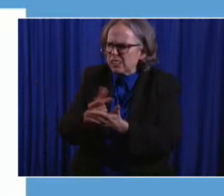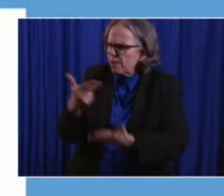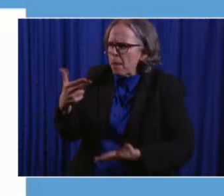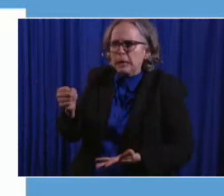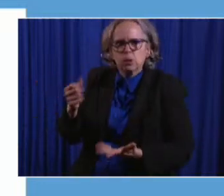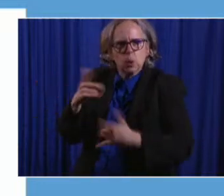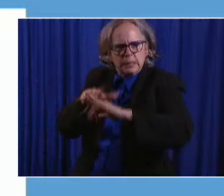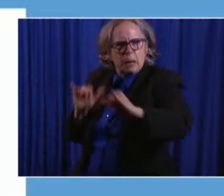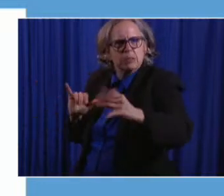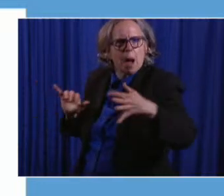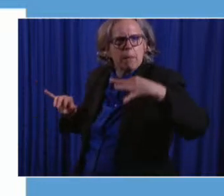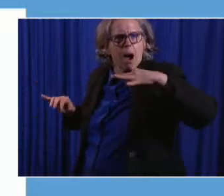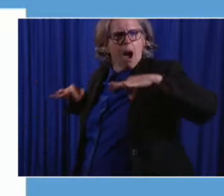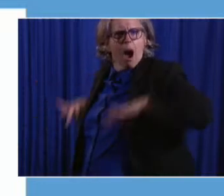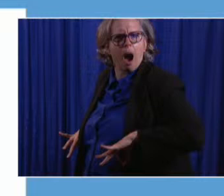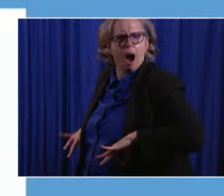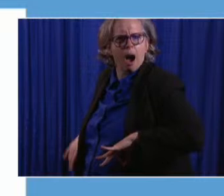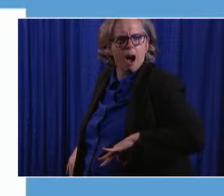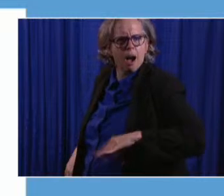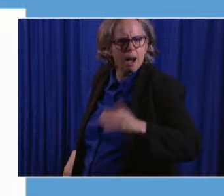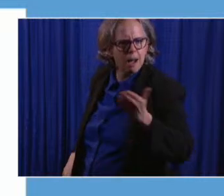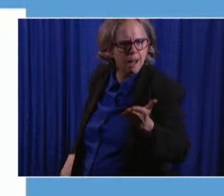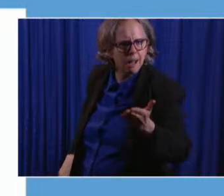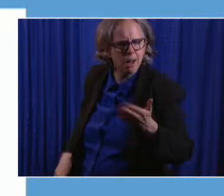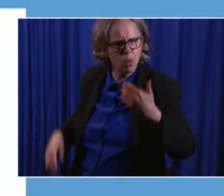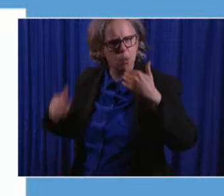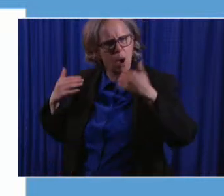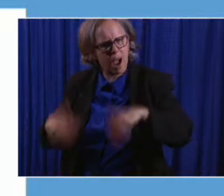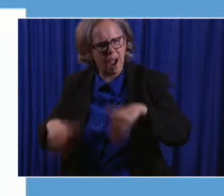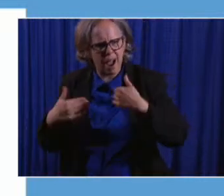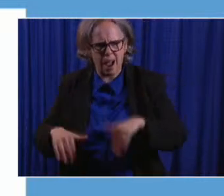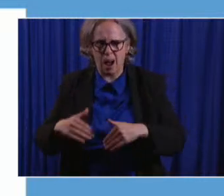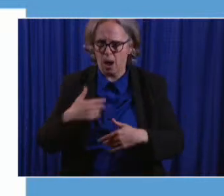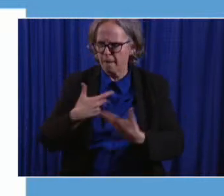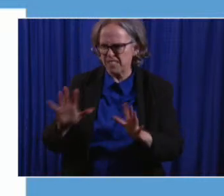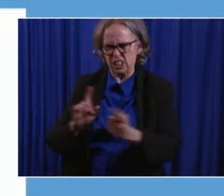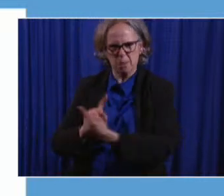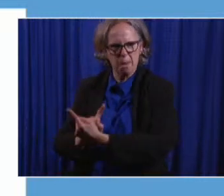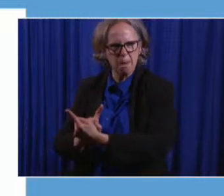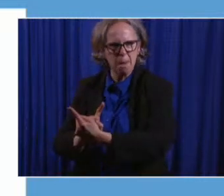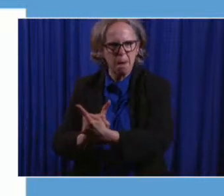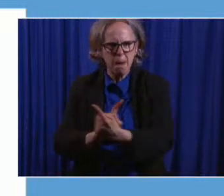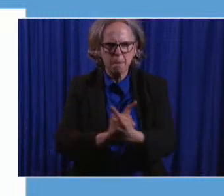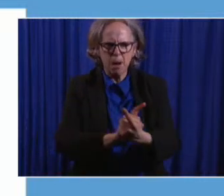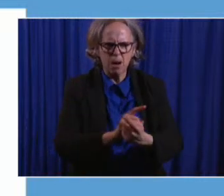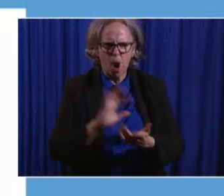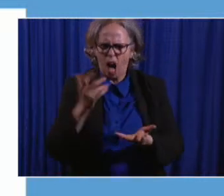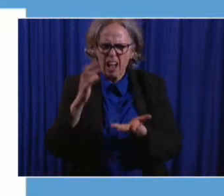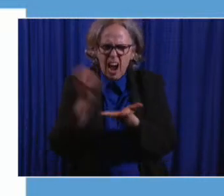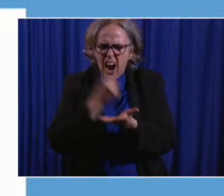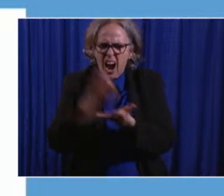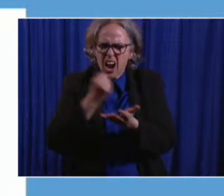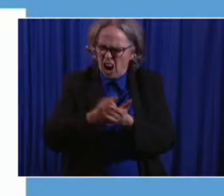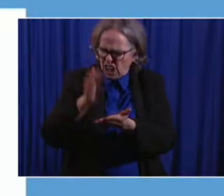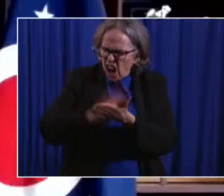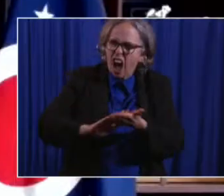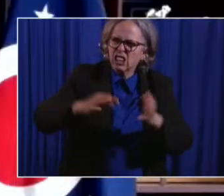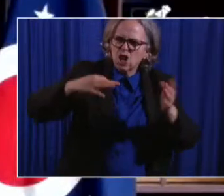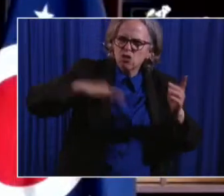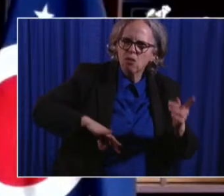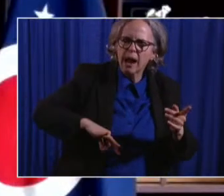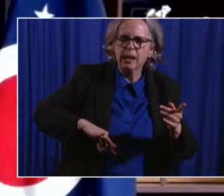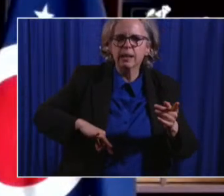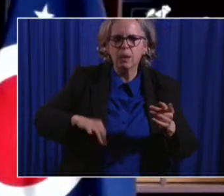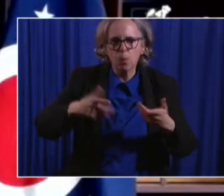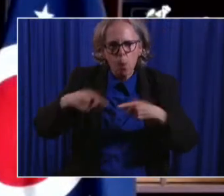gives them a head start. I've met many of these young men and women. They're earning college credits. They're earning industry credentials. They're work ready